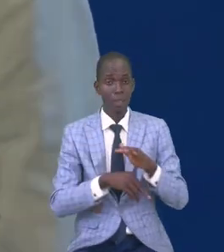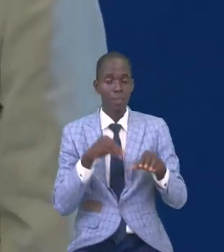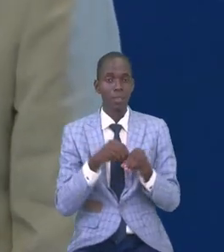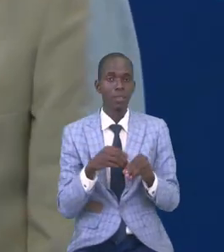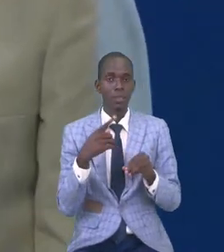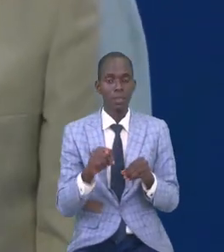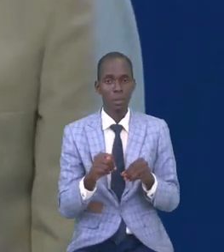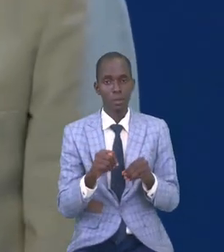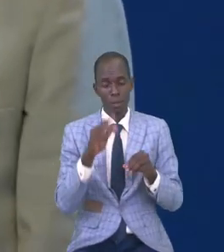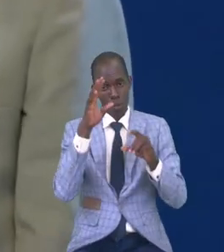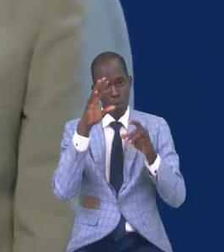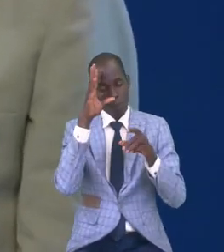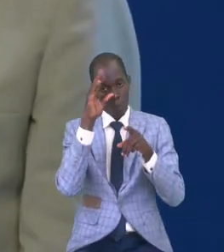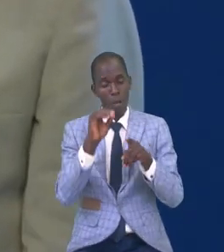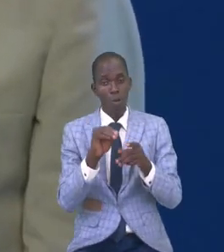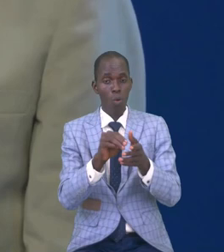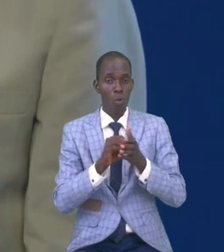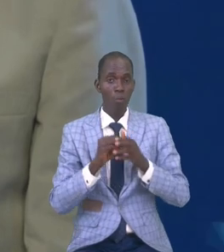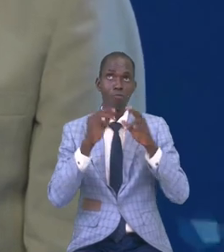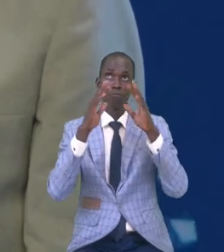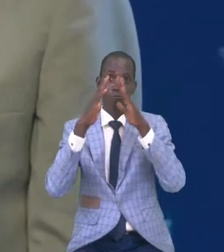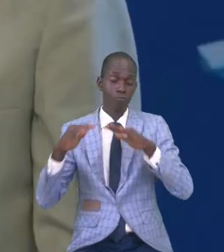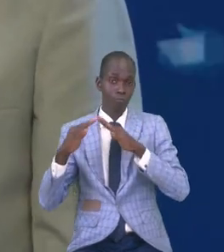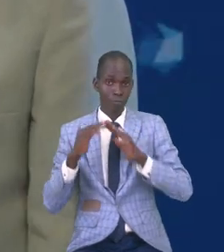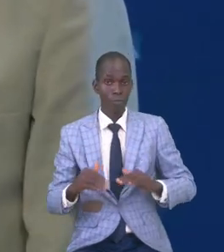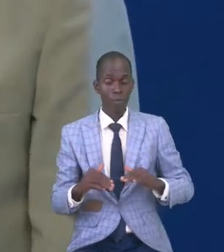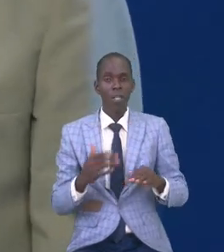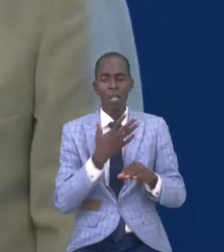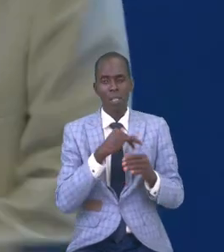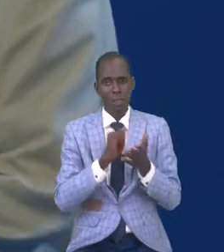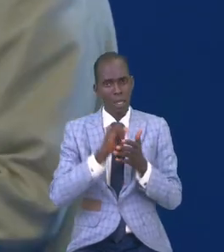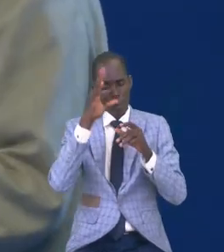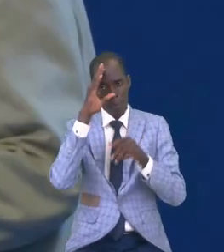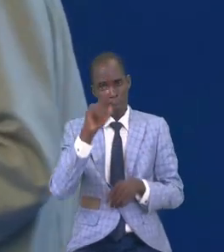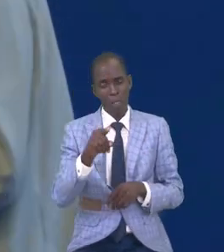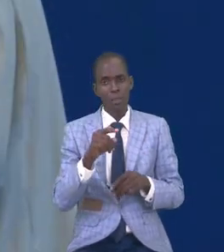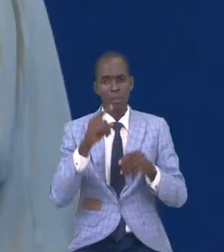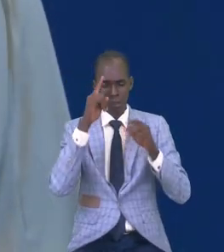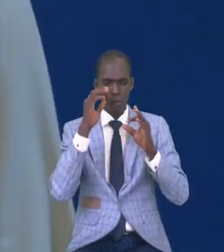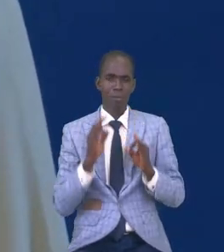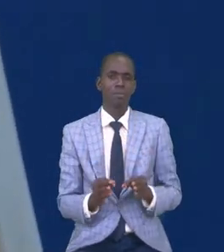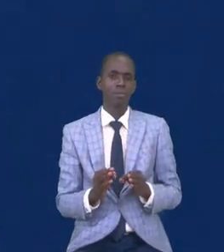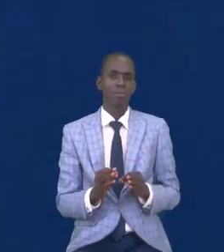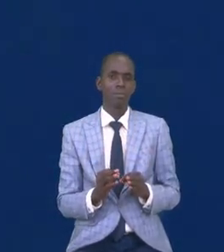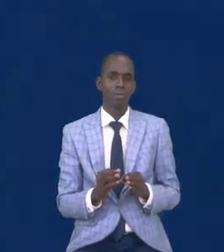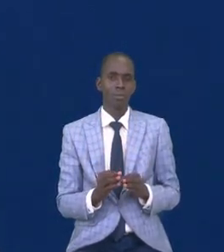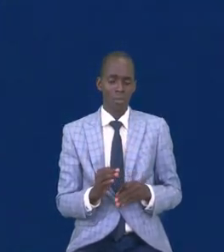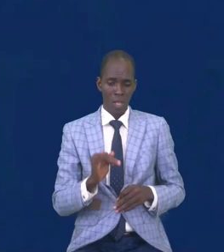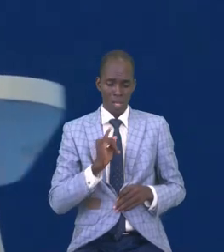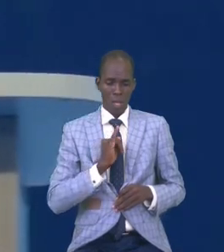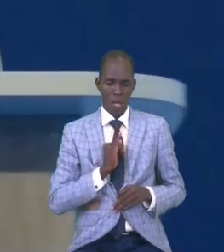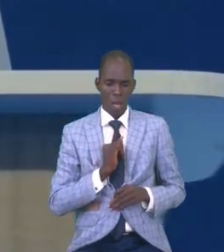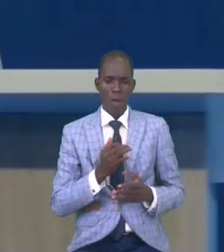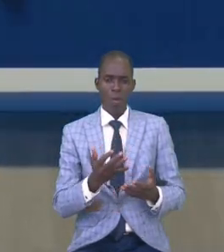saw sickness in his community. And he decided, I want to go and